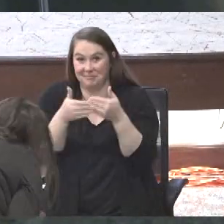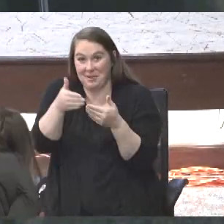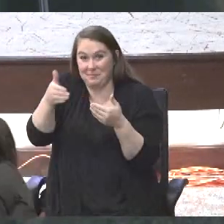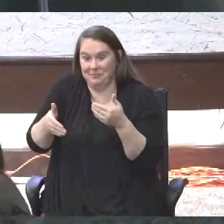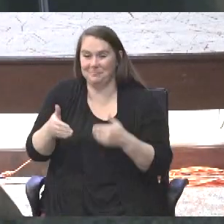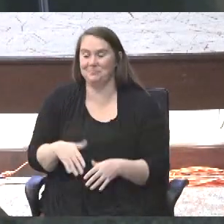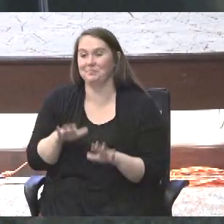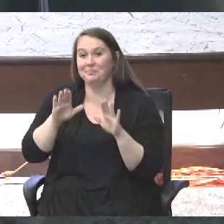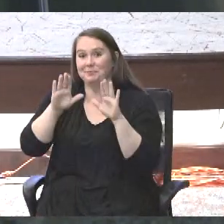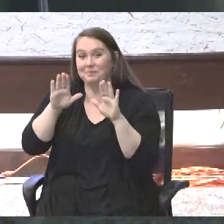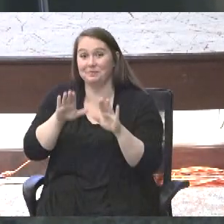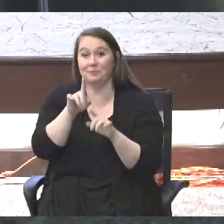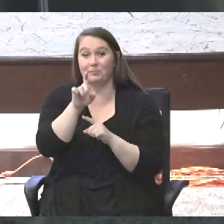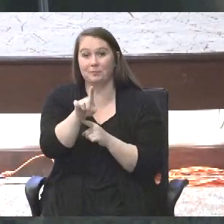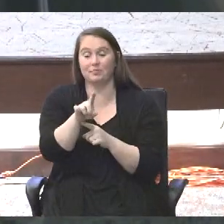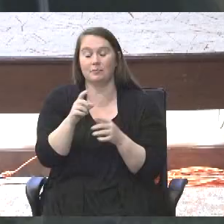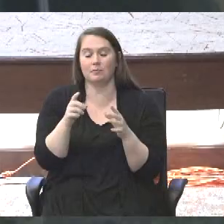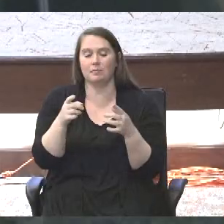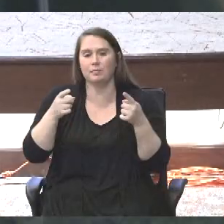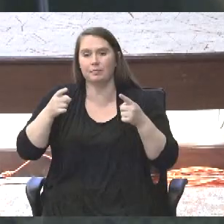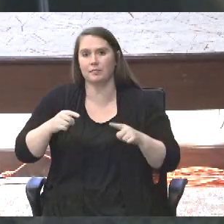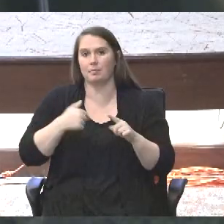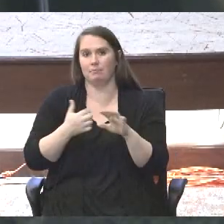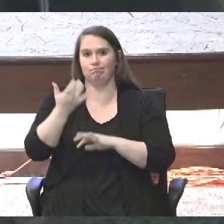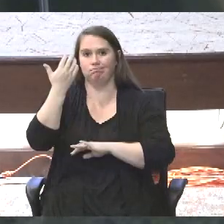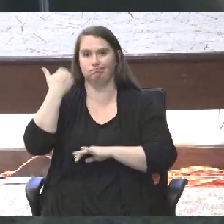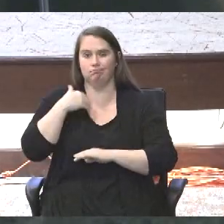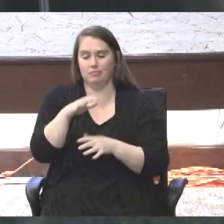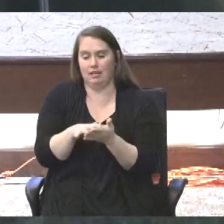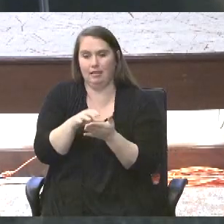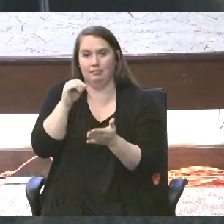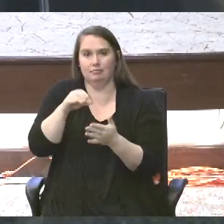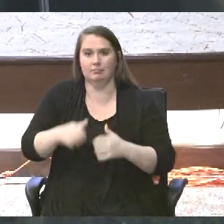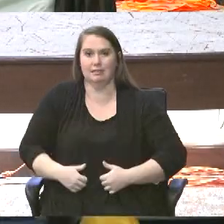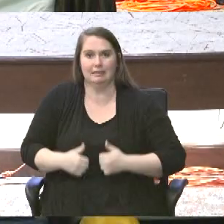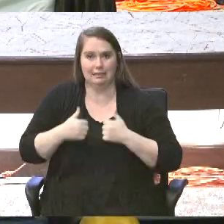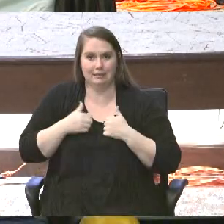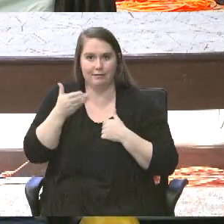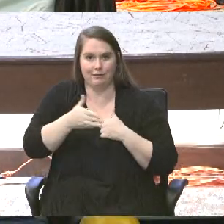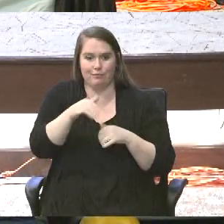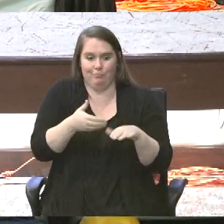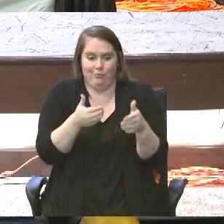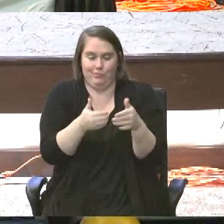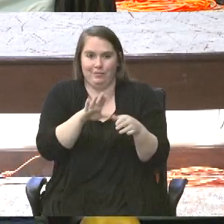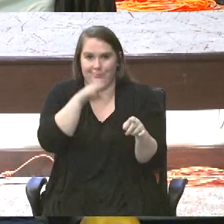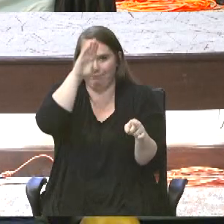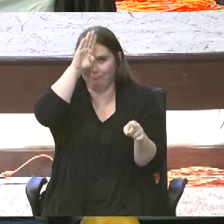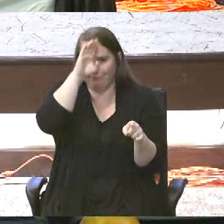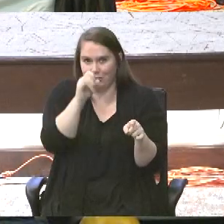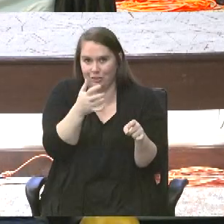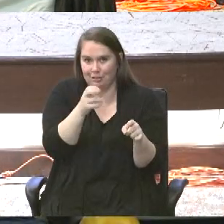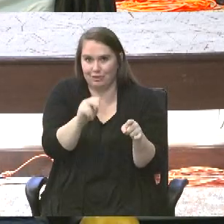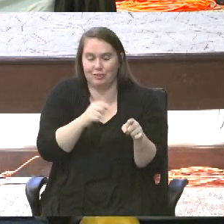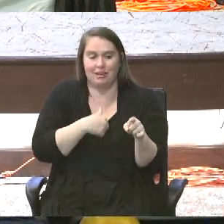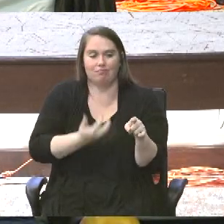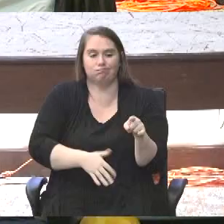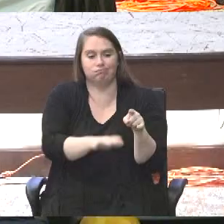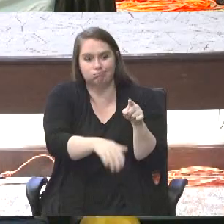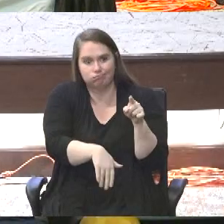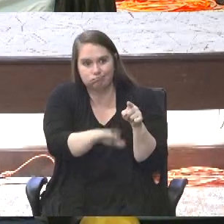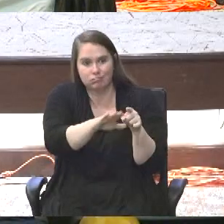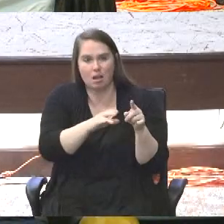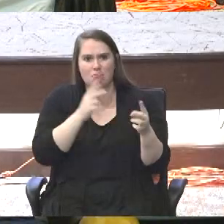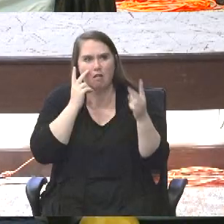Bradley, question. When I was a Baylor student living south of campus, that used to be my fire station and polling precinct and all kinds